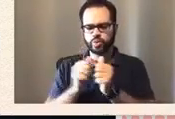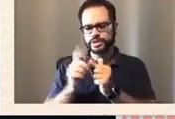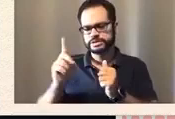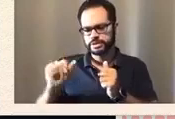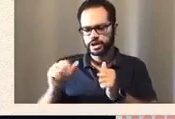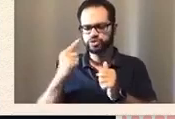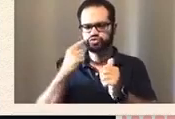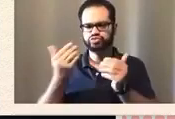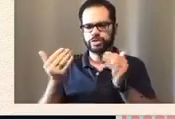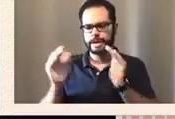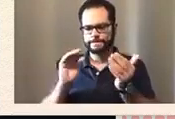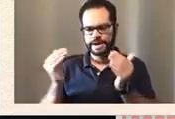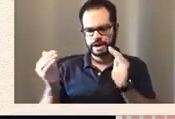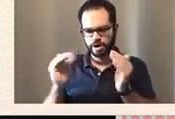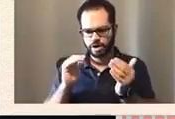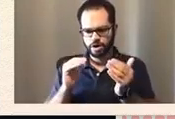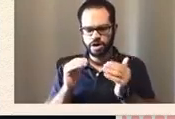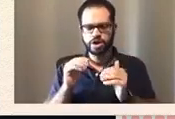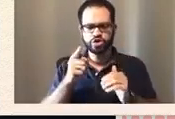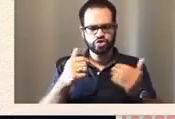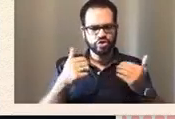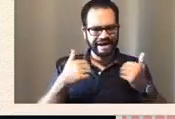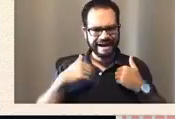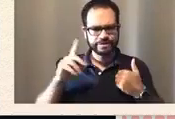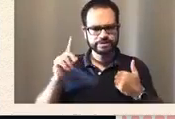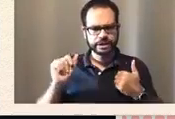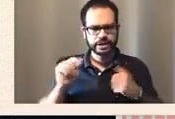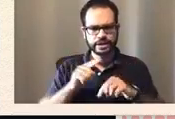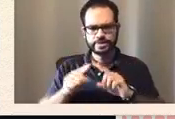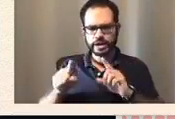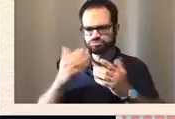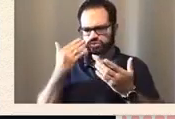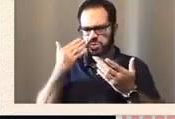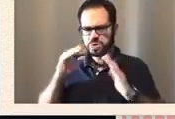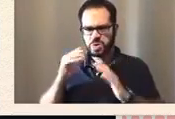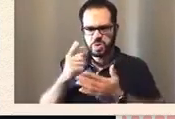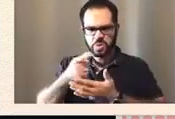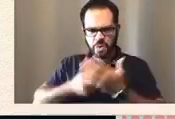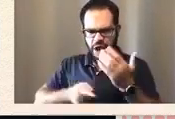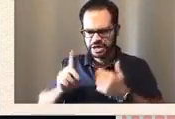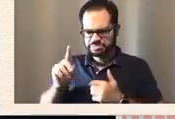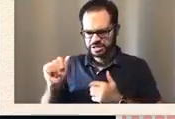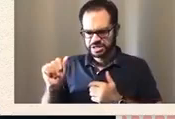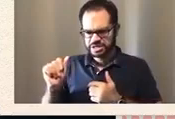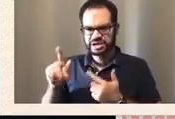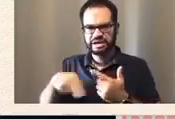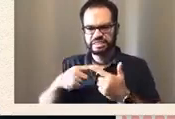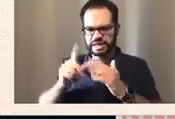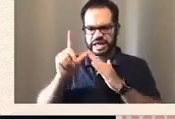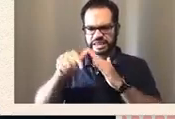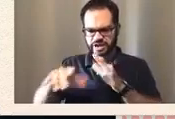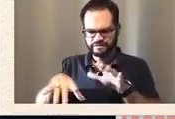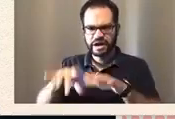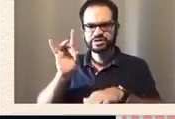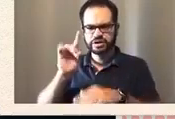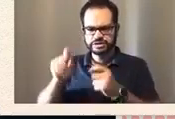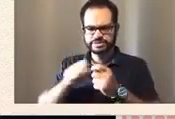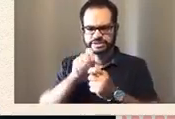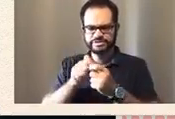disability, but you don't know what the disability is, and then you finally find out what specifically your